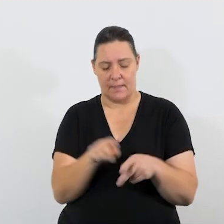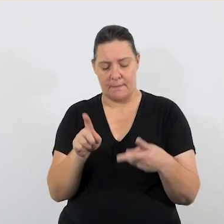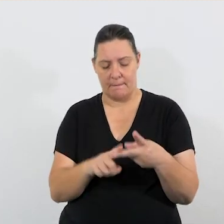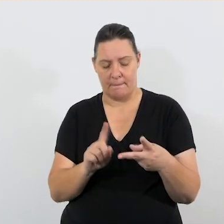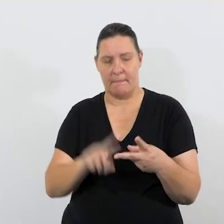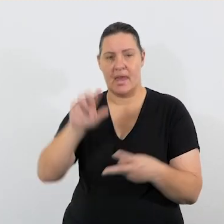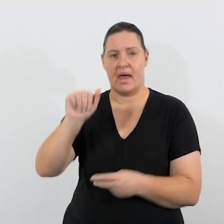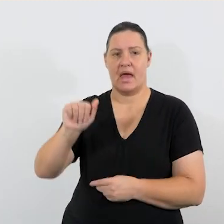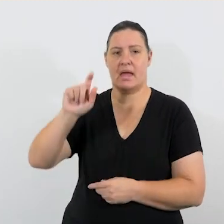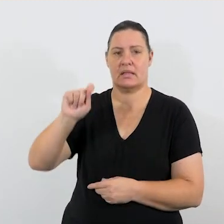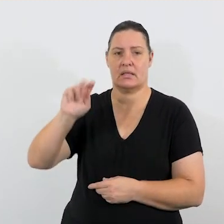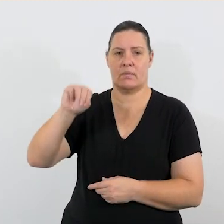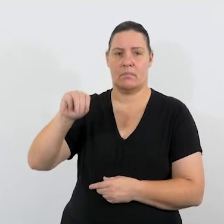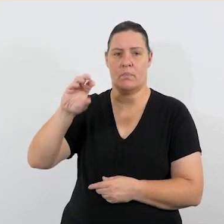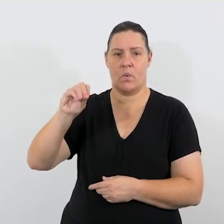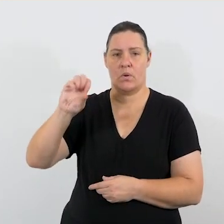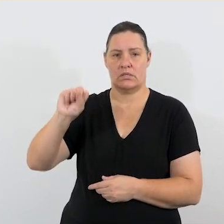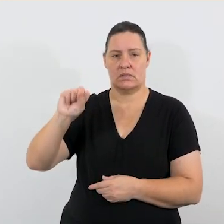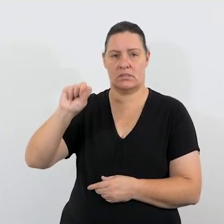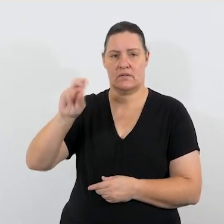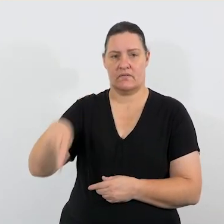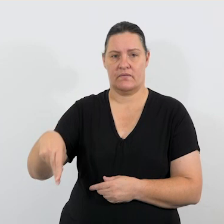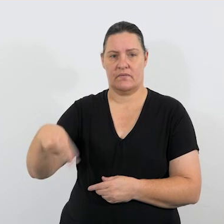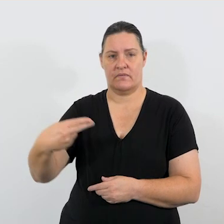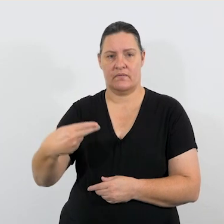as well as the atmosphere.